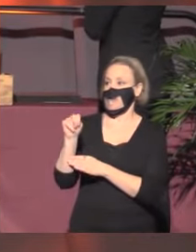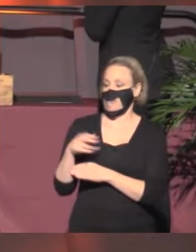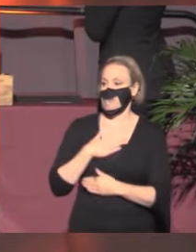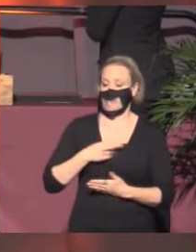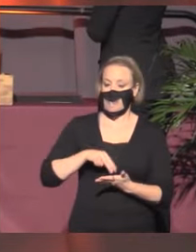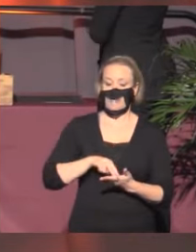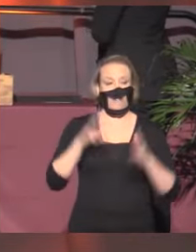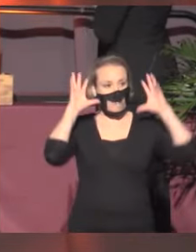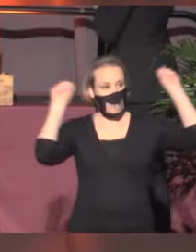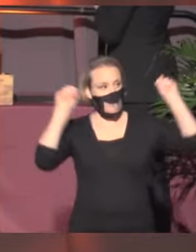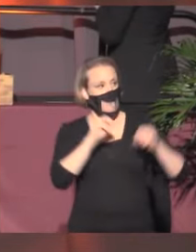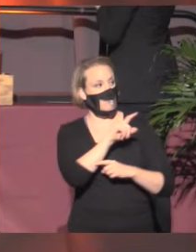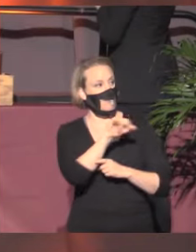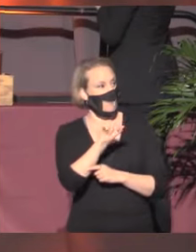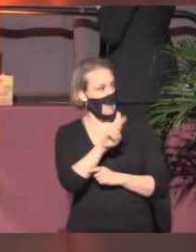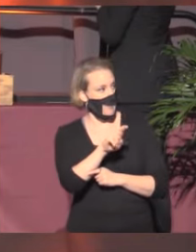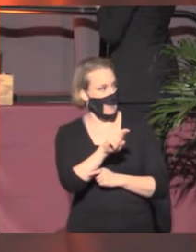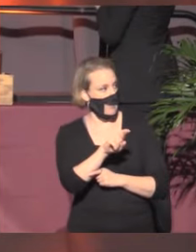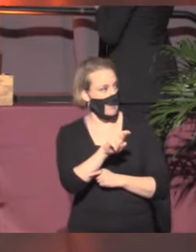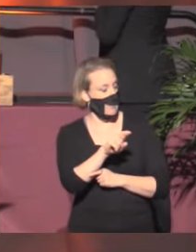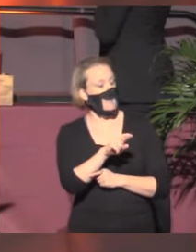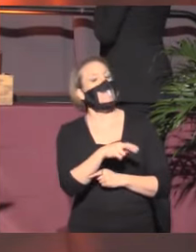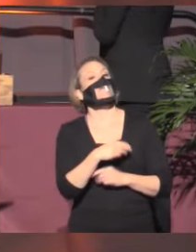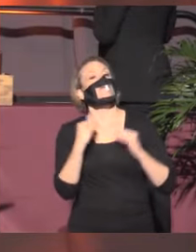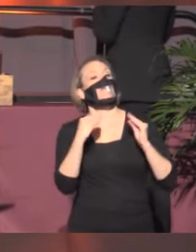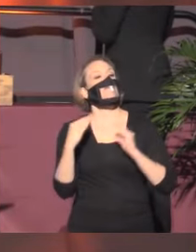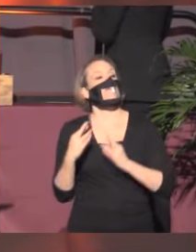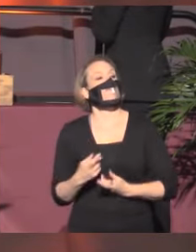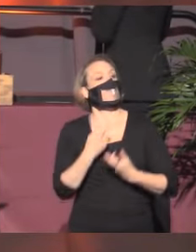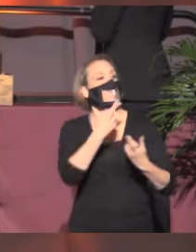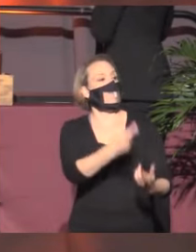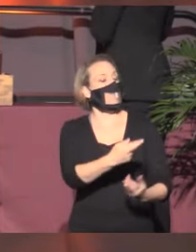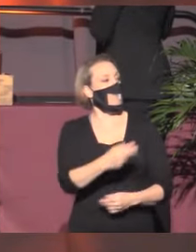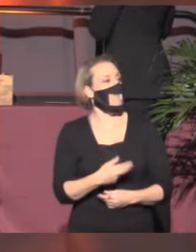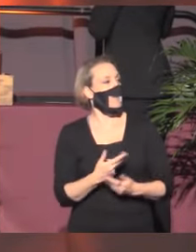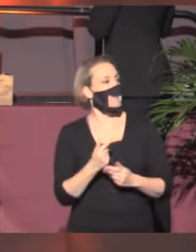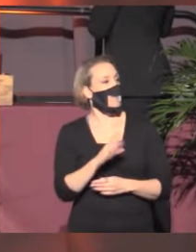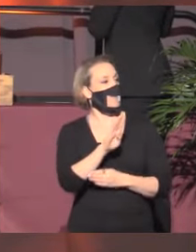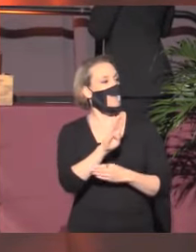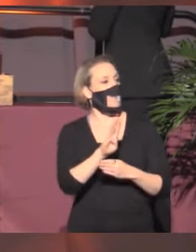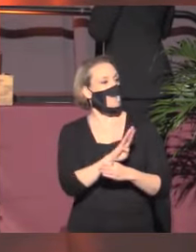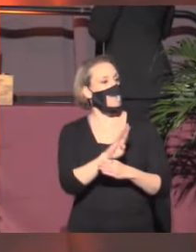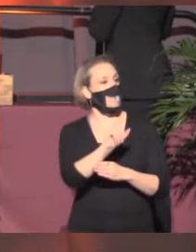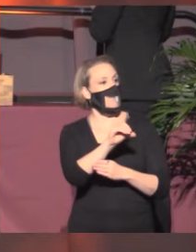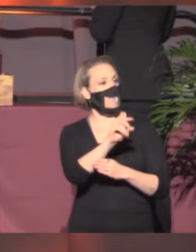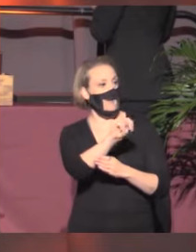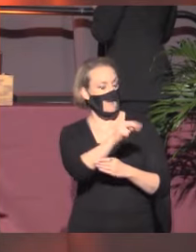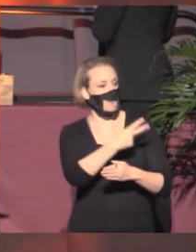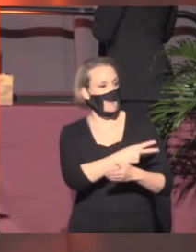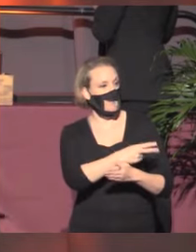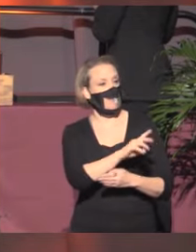President Miller, the faculty has recommended these students for the degree of Bachelor of Business Administration and Doctor of Management and